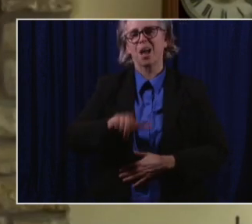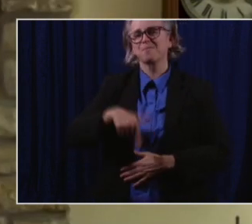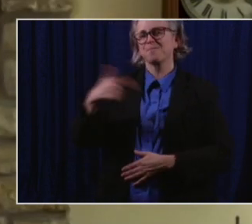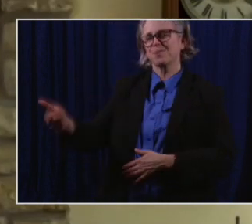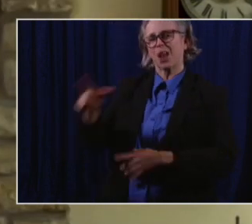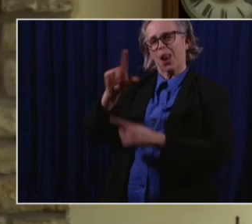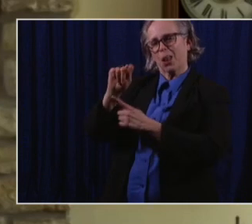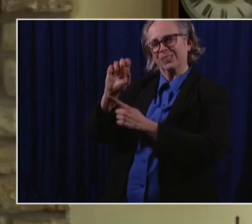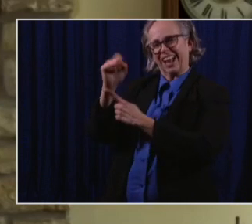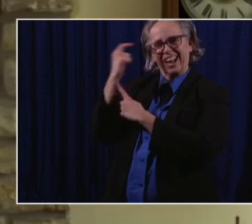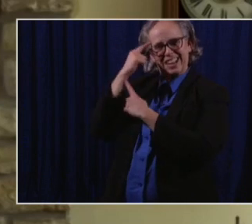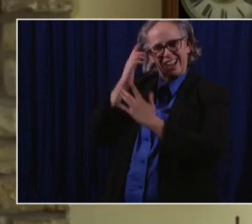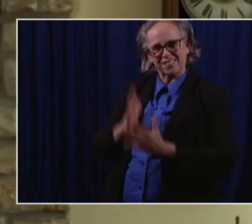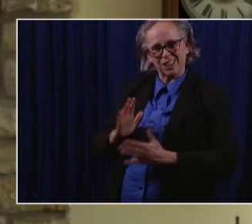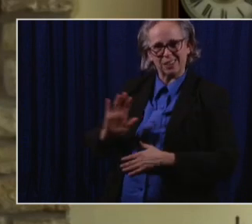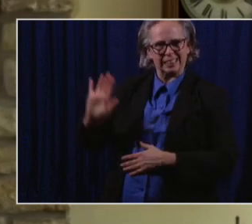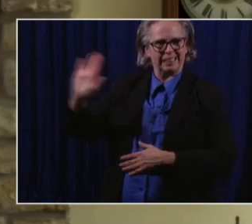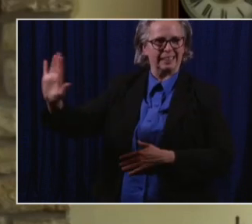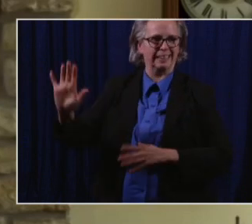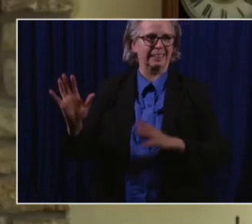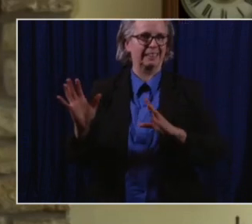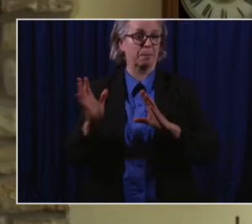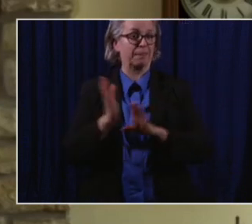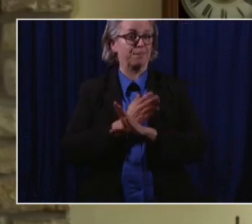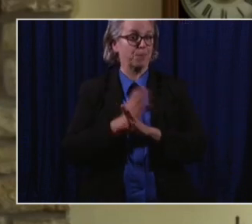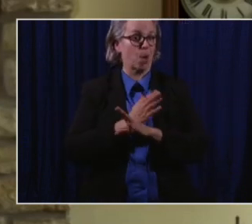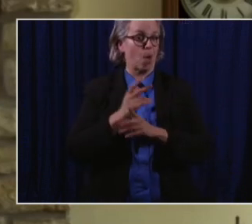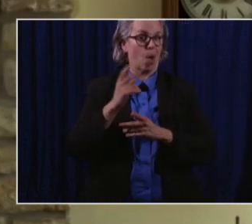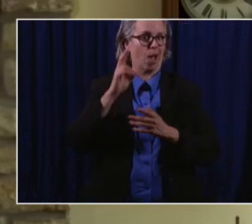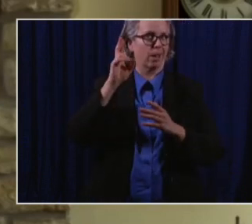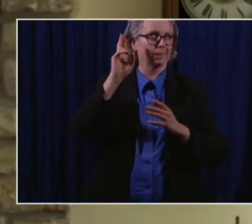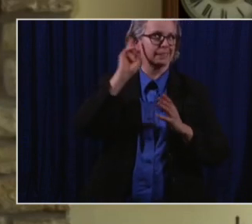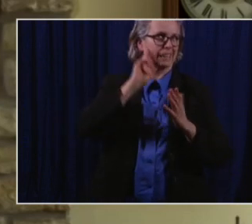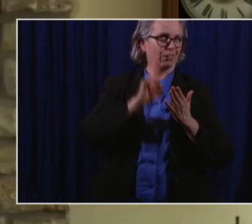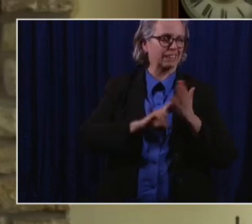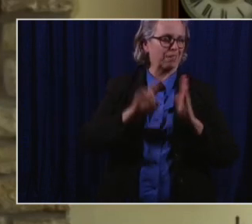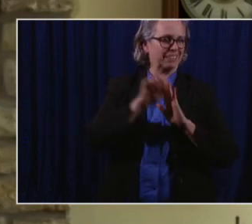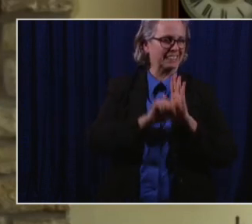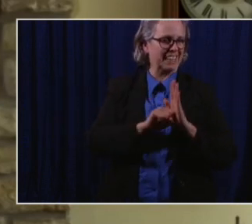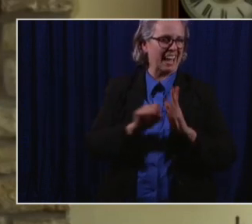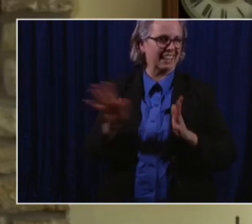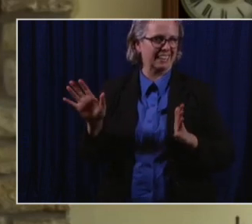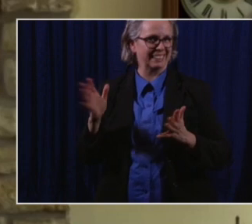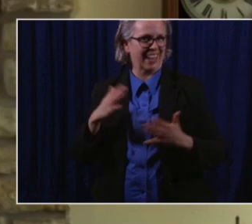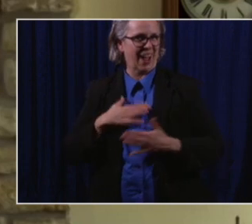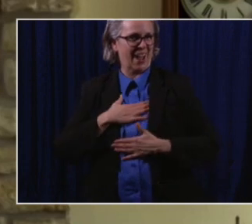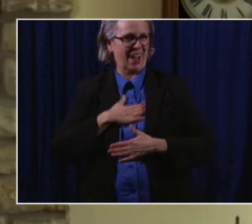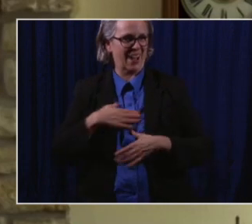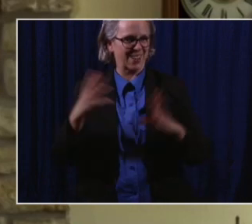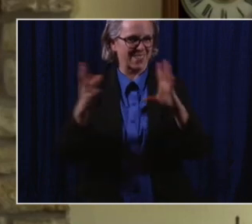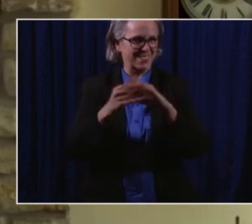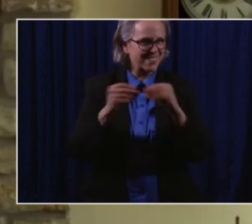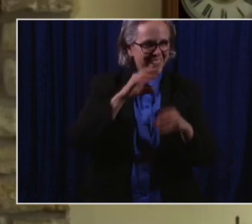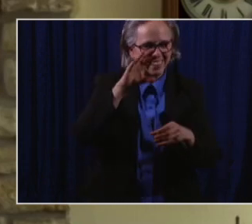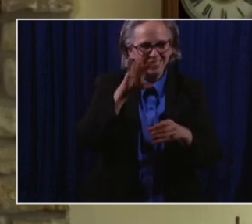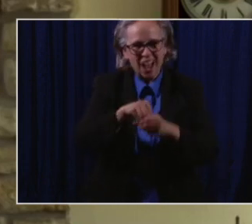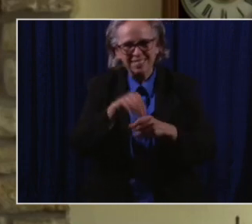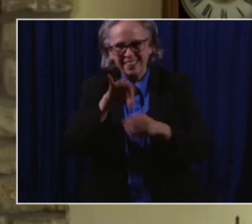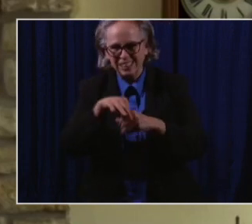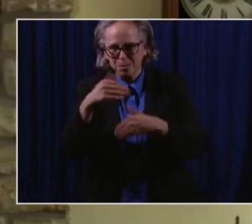Lieutenant Governor, as former Secretary of State, has been involved in elections a lot. And I don't know, John, if you want to say anything more about that